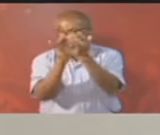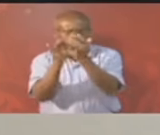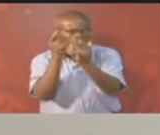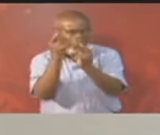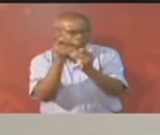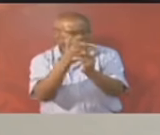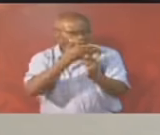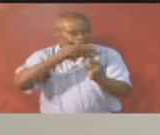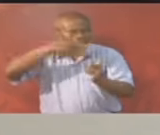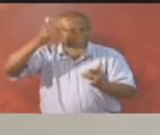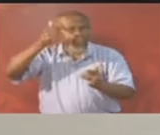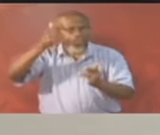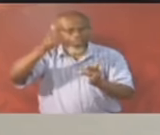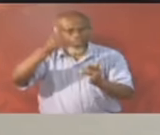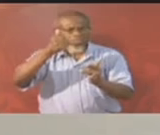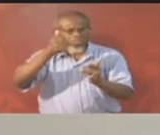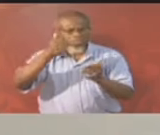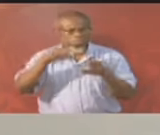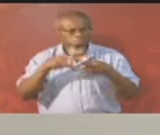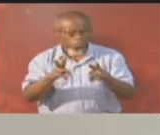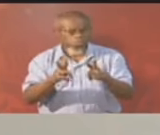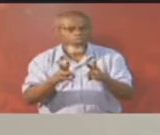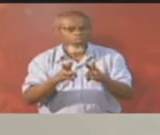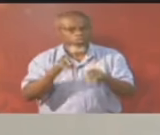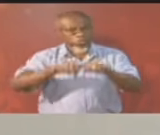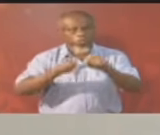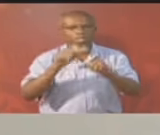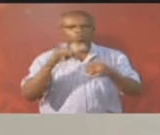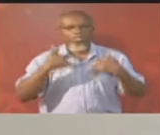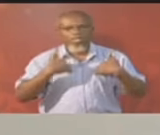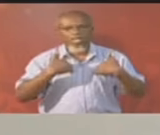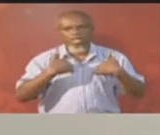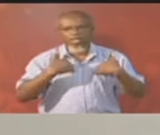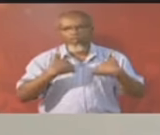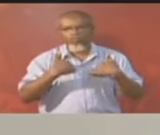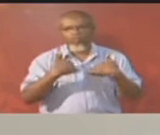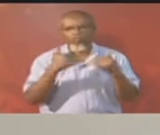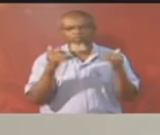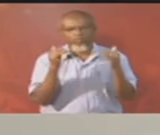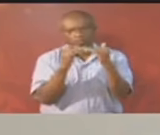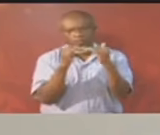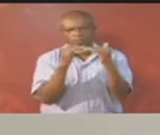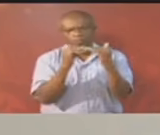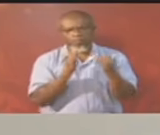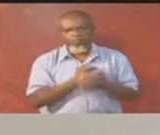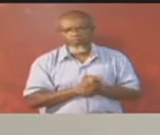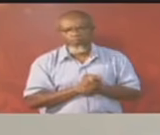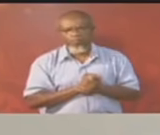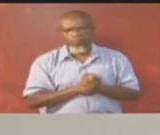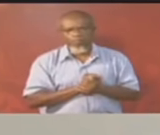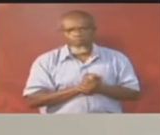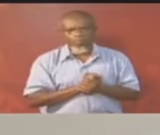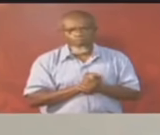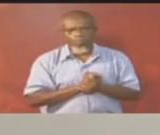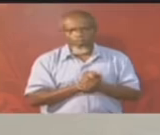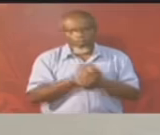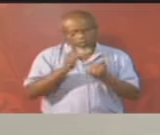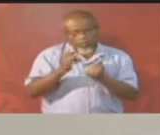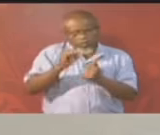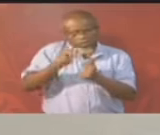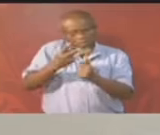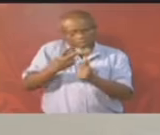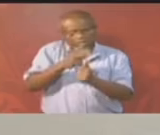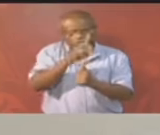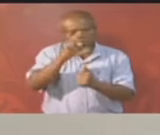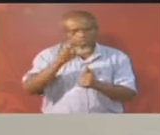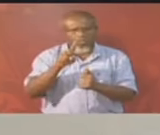for ensuring that the needs are satisfied. So we will work on that behind the scenes. With respect to the second question, I